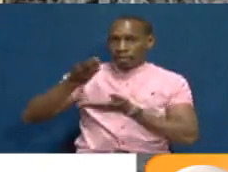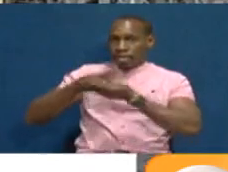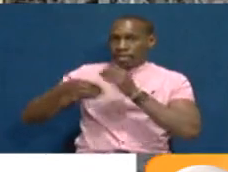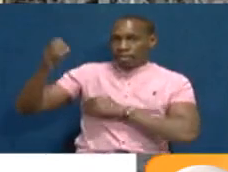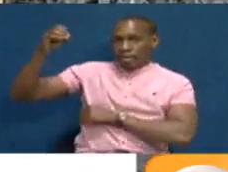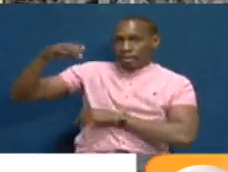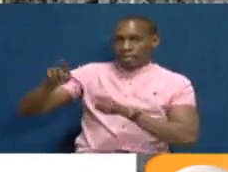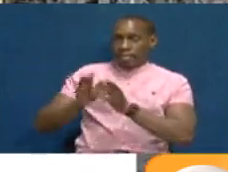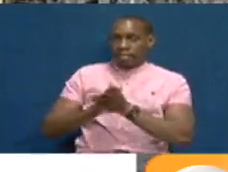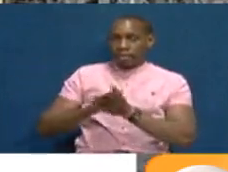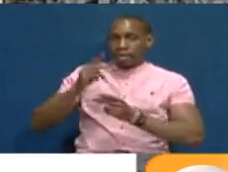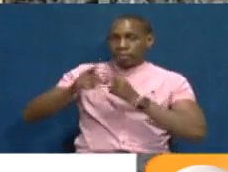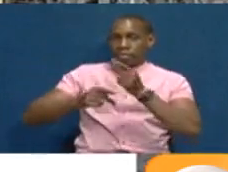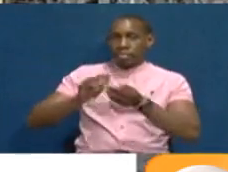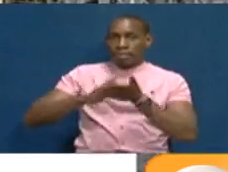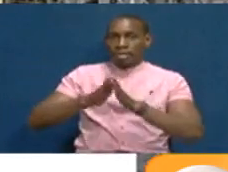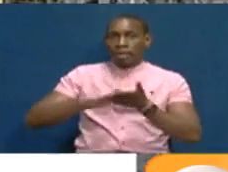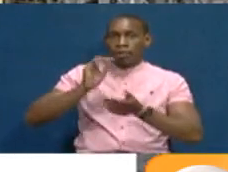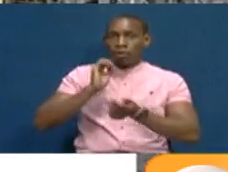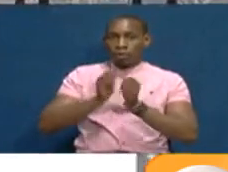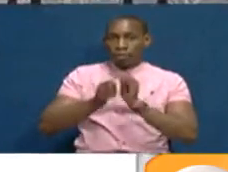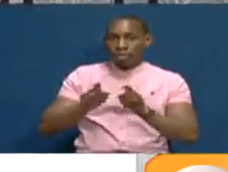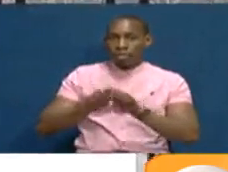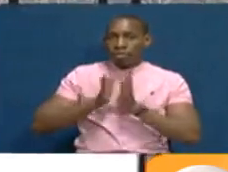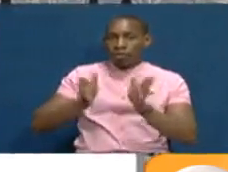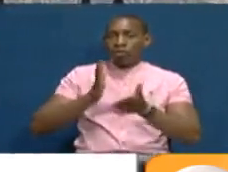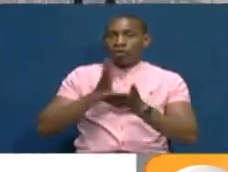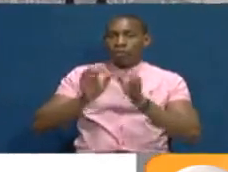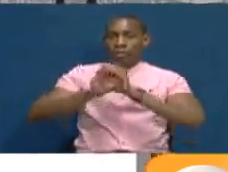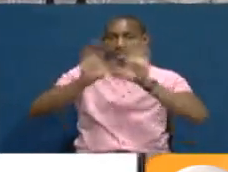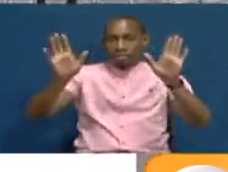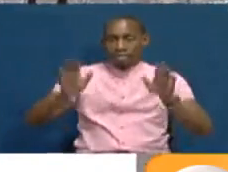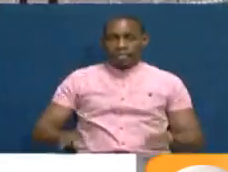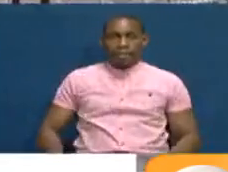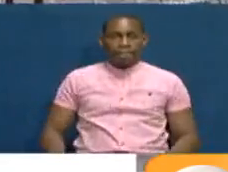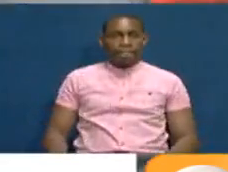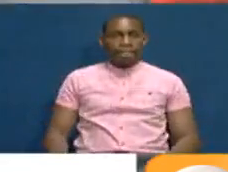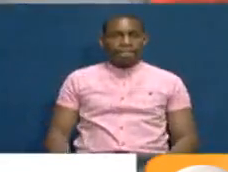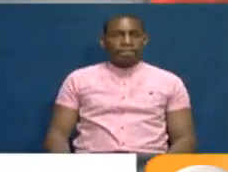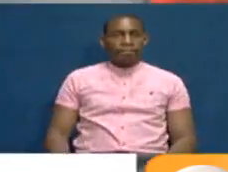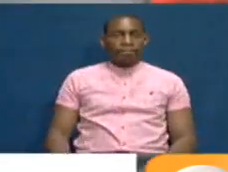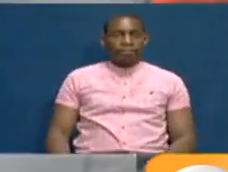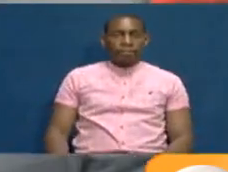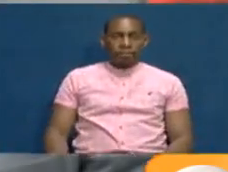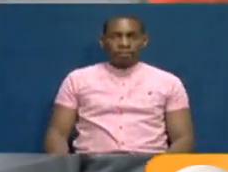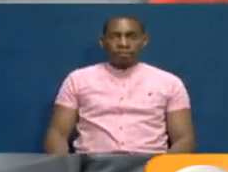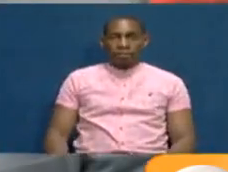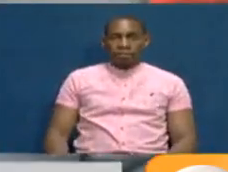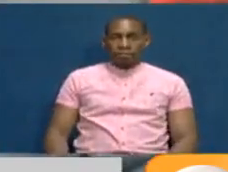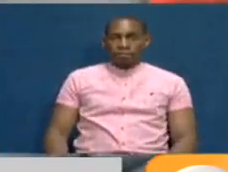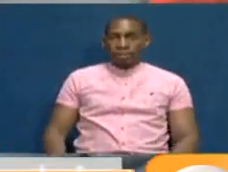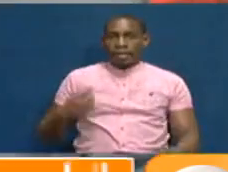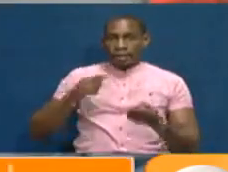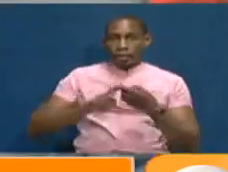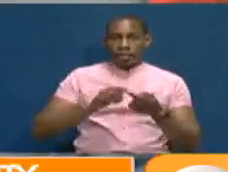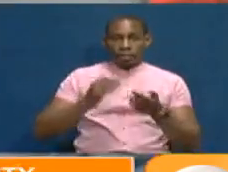electricity and make the process more competitive and open to ensure transparency. One of the lowest hanging fruits is to probably take out some of